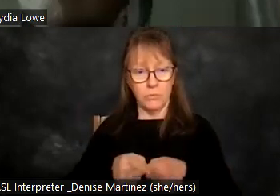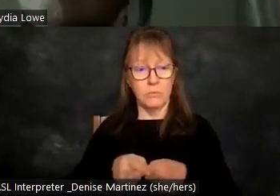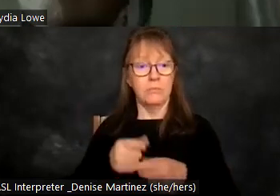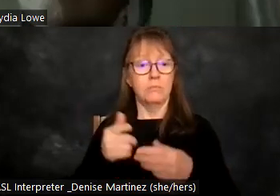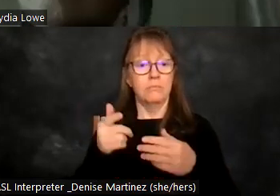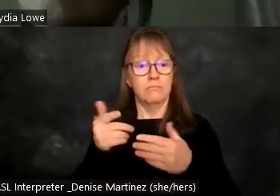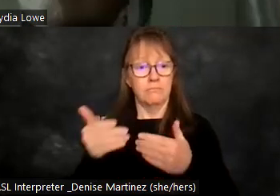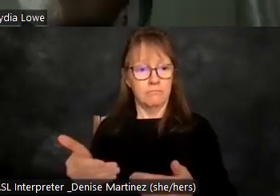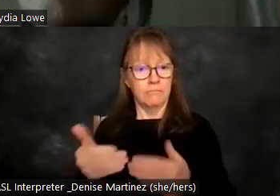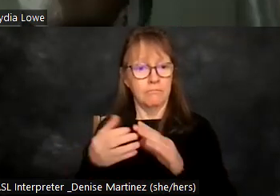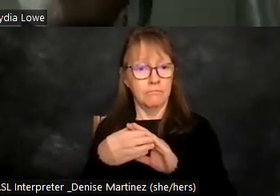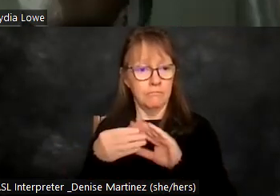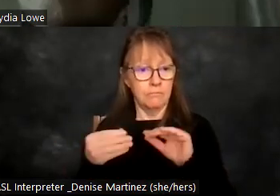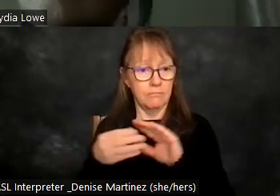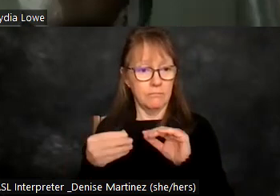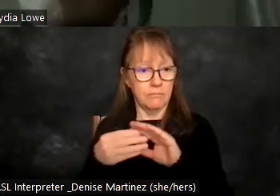Catherine.